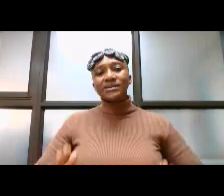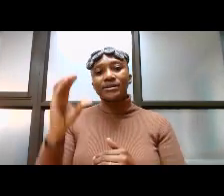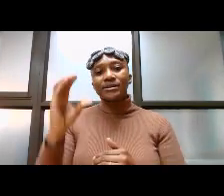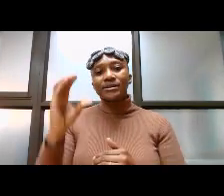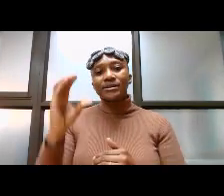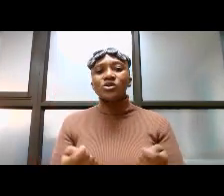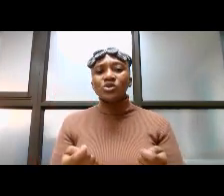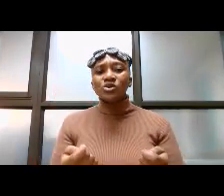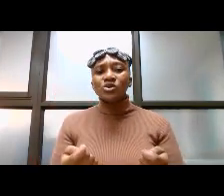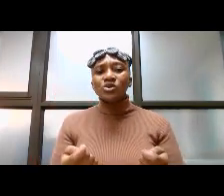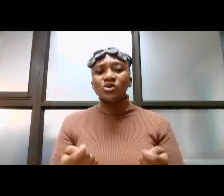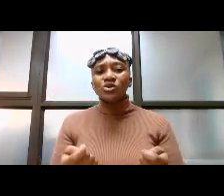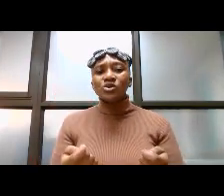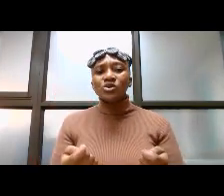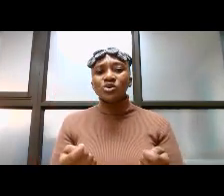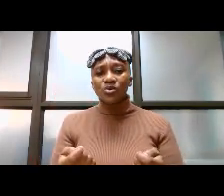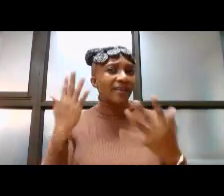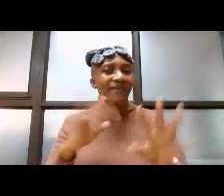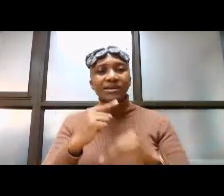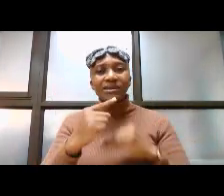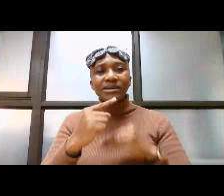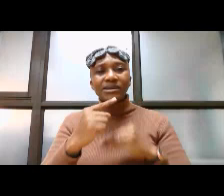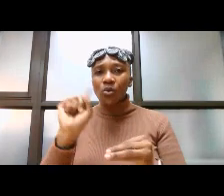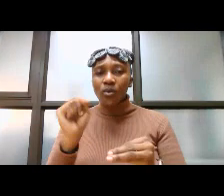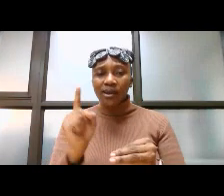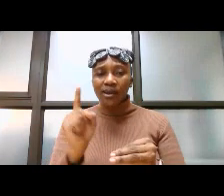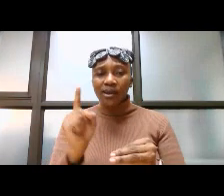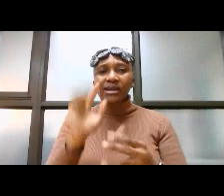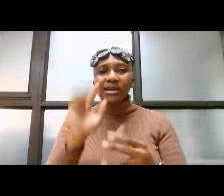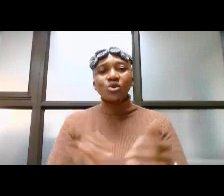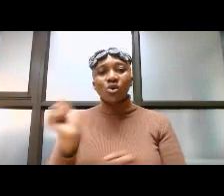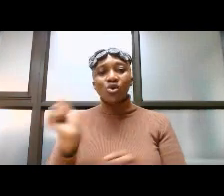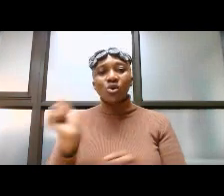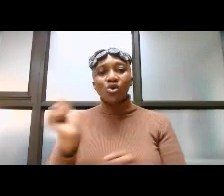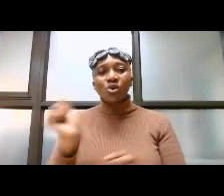You could have heard about the story of Sarah Bachman.